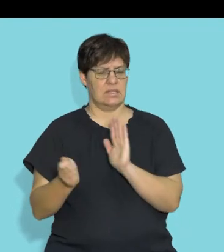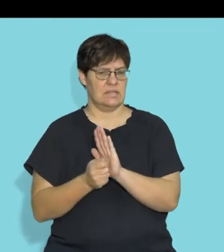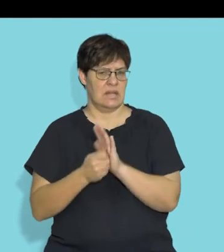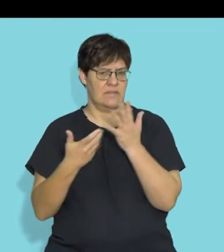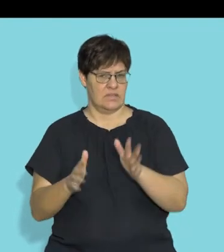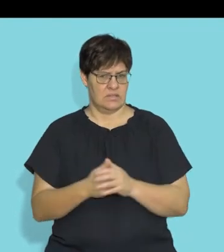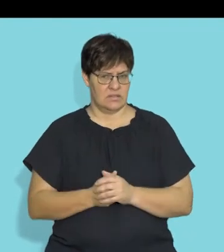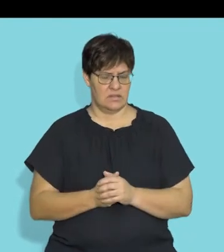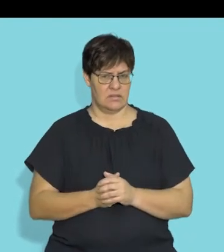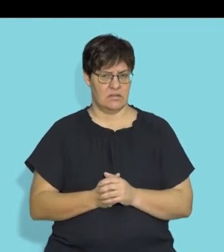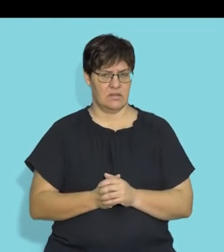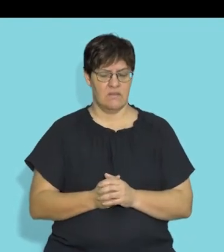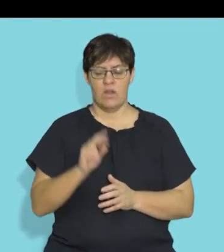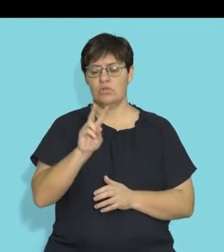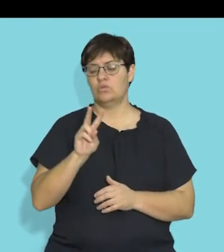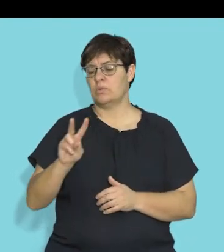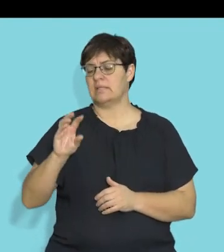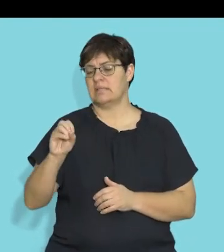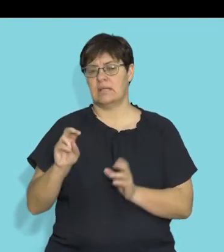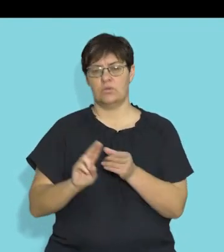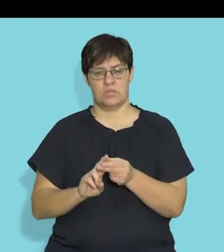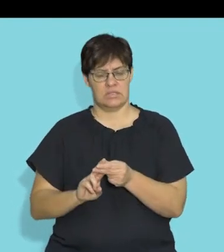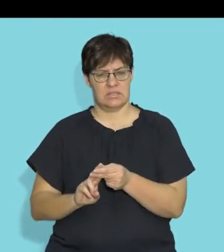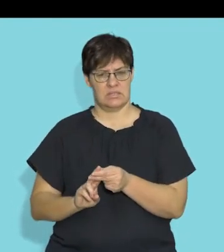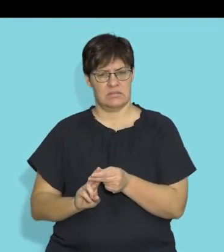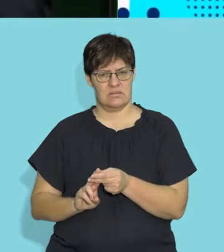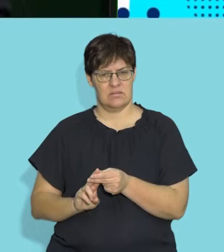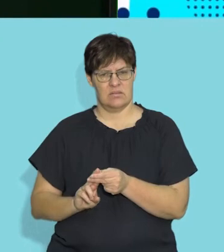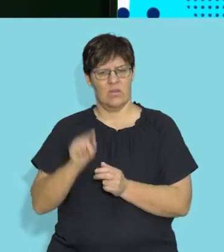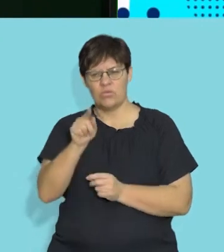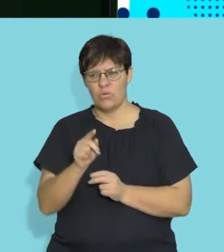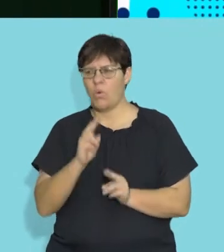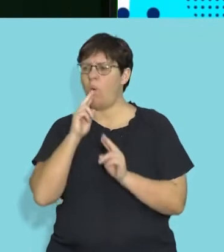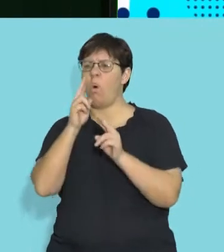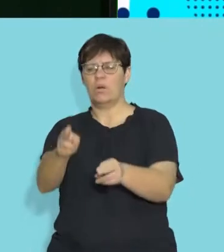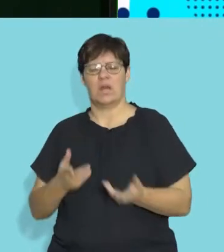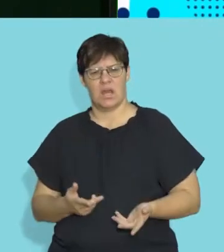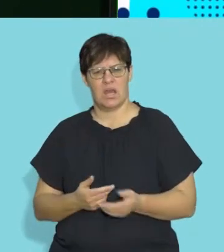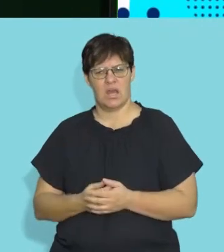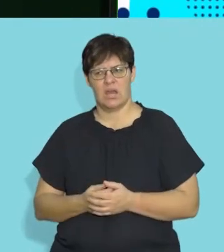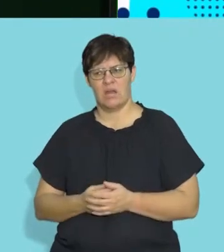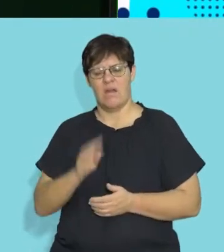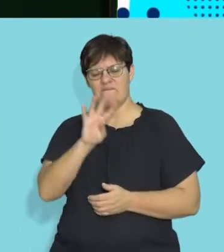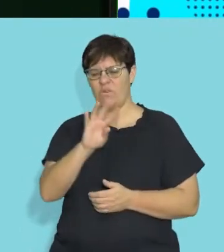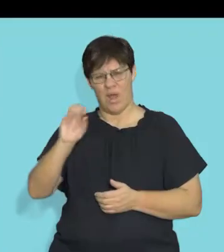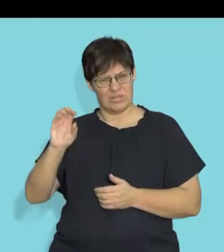units. If you are selling 220 units, does it make sense to